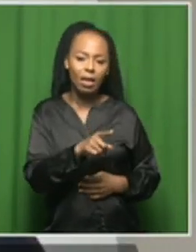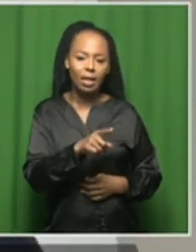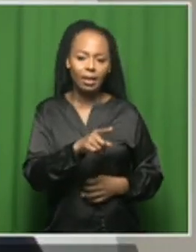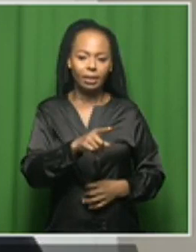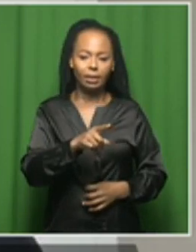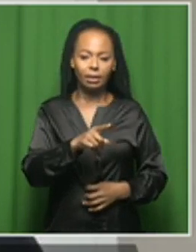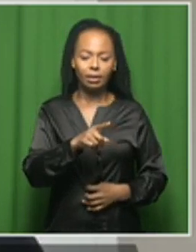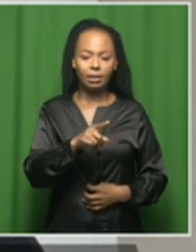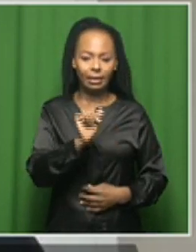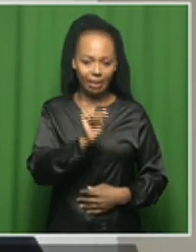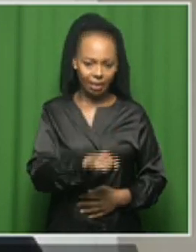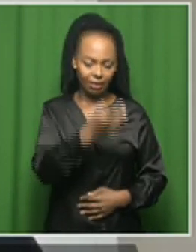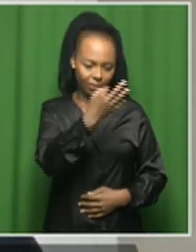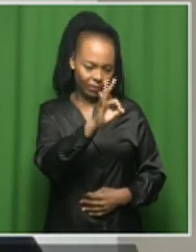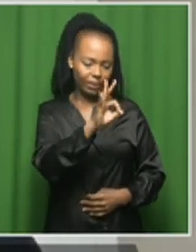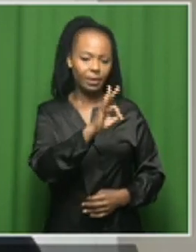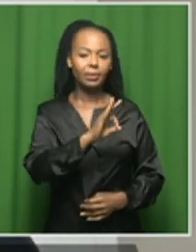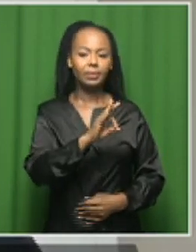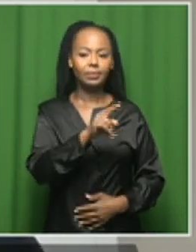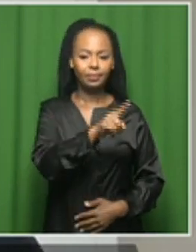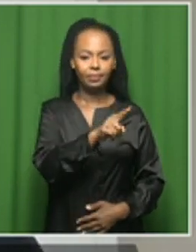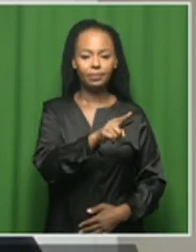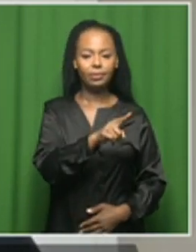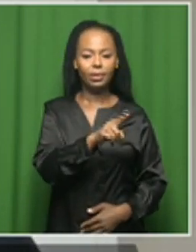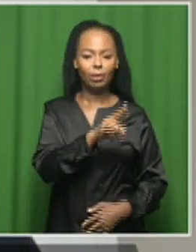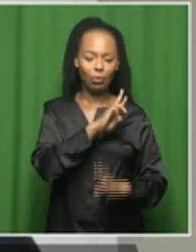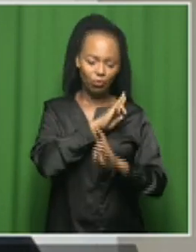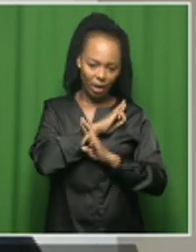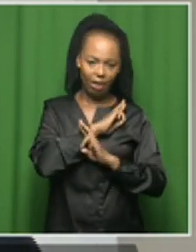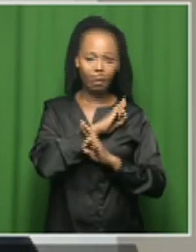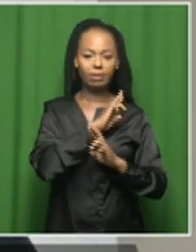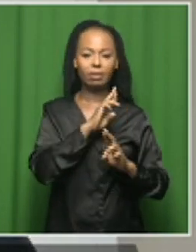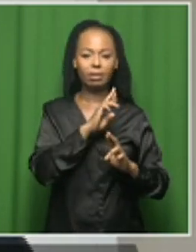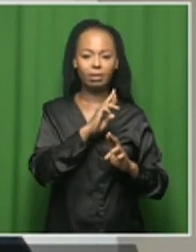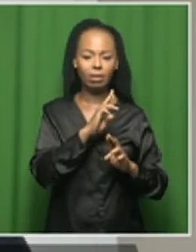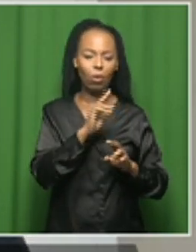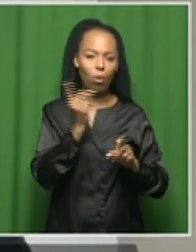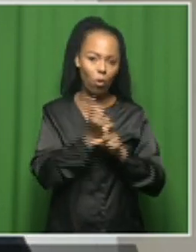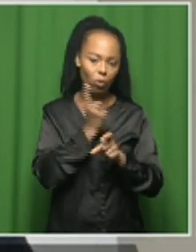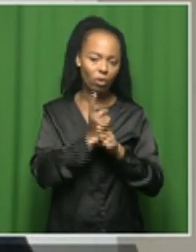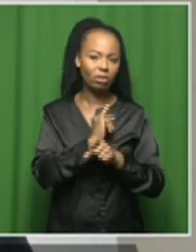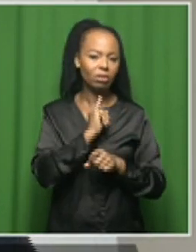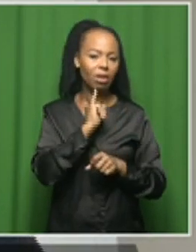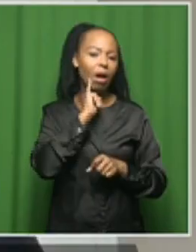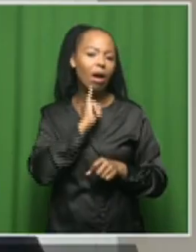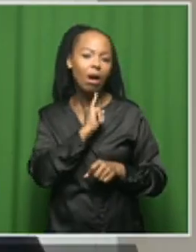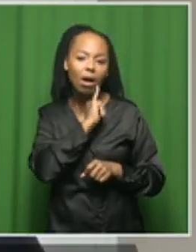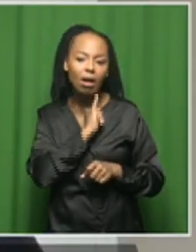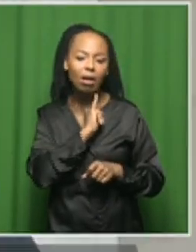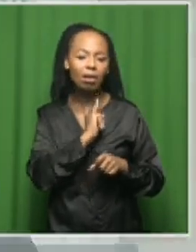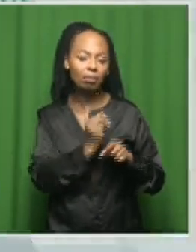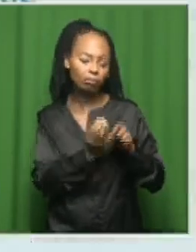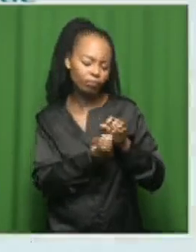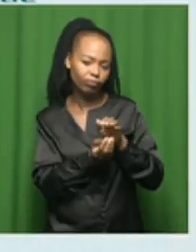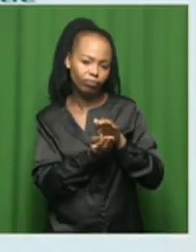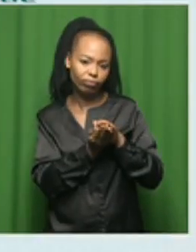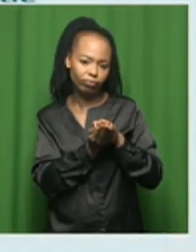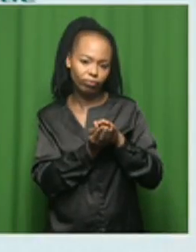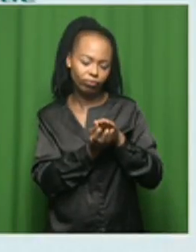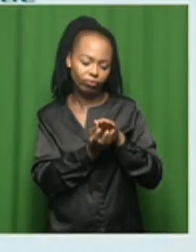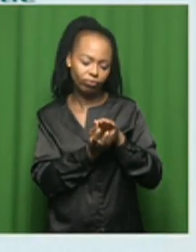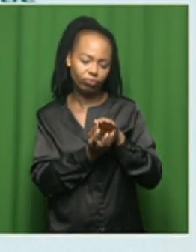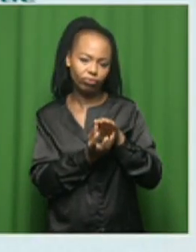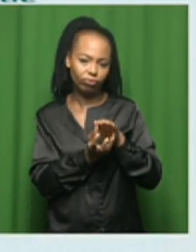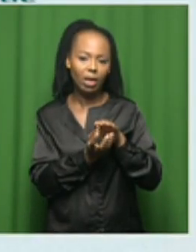you are correct in saying that you rest, put ice elevated. So you want to reduce the inflammation as much